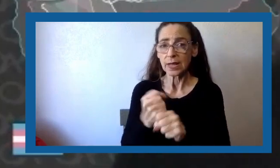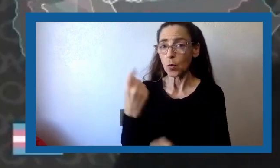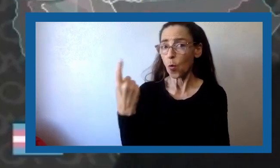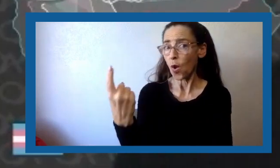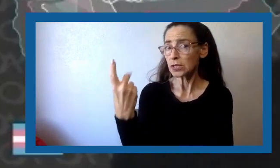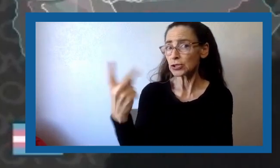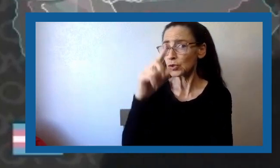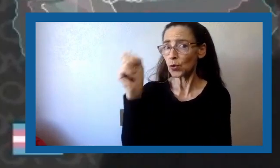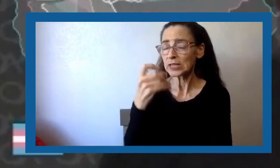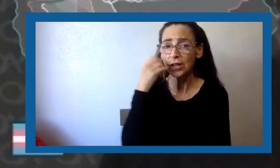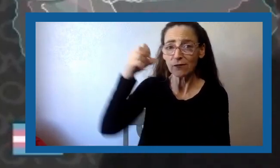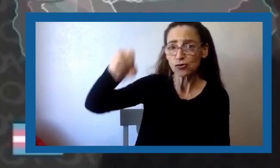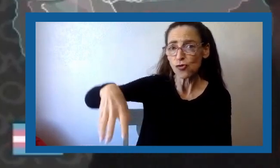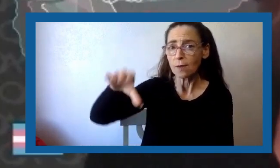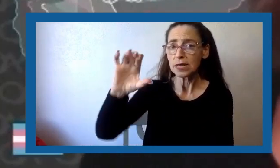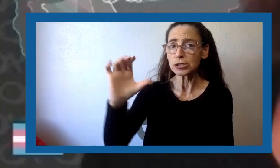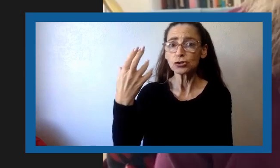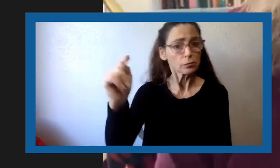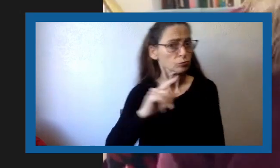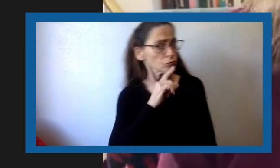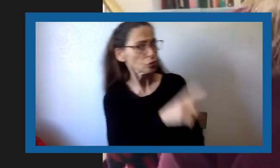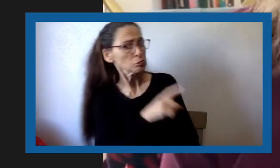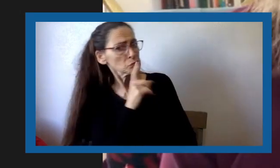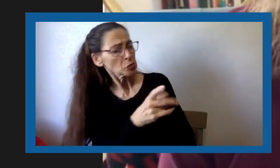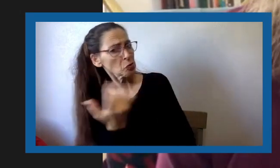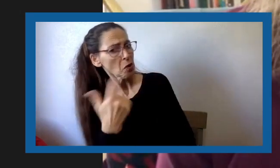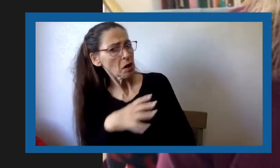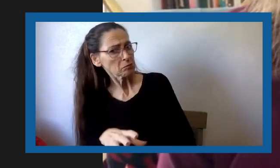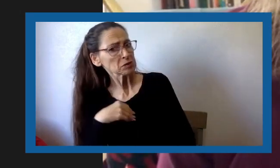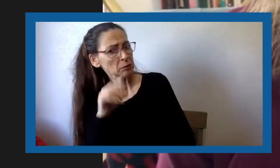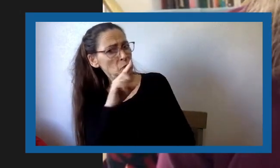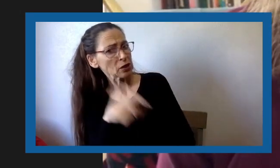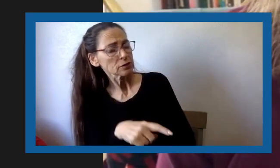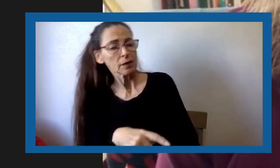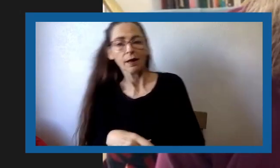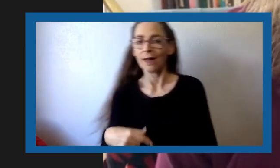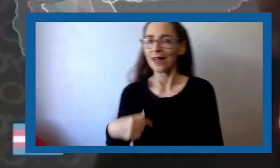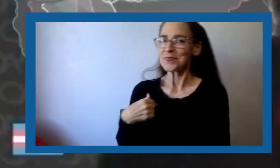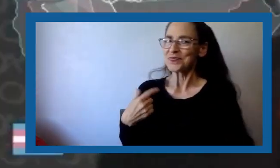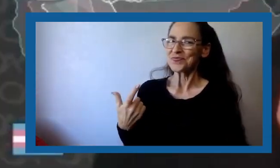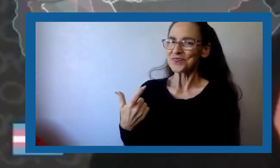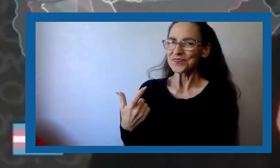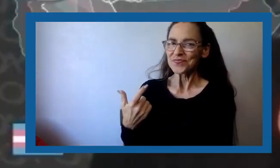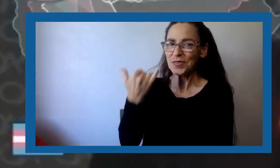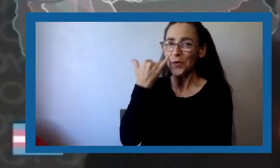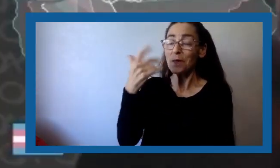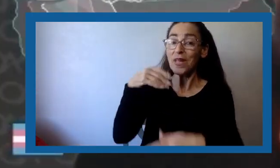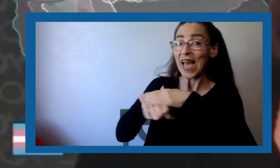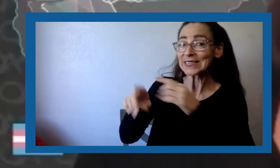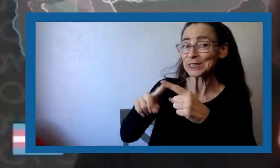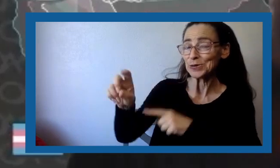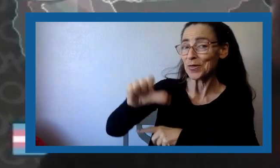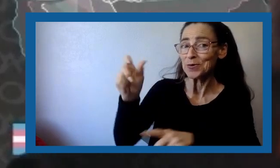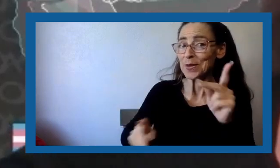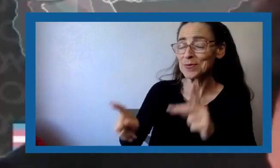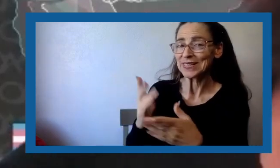questions if they drop it in the chat? Sure. Why Since we not? have you, I mean, I'm all about if I have access to somebody, and I know